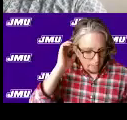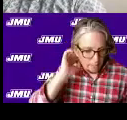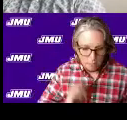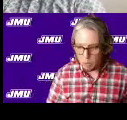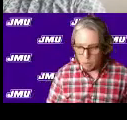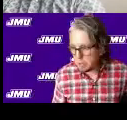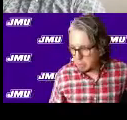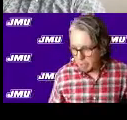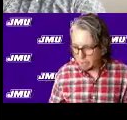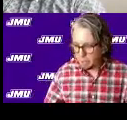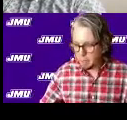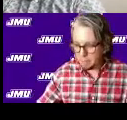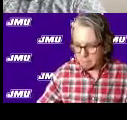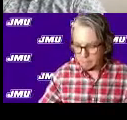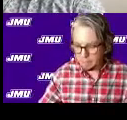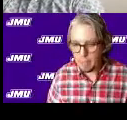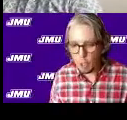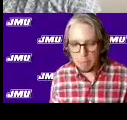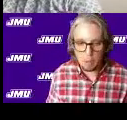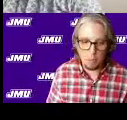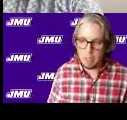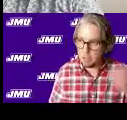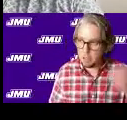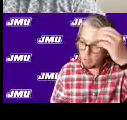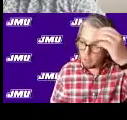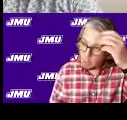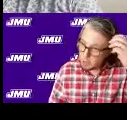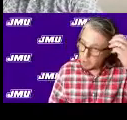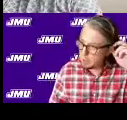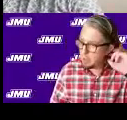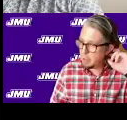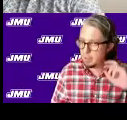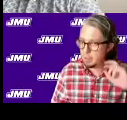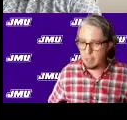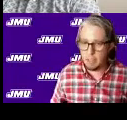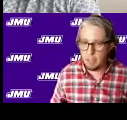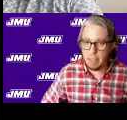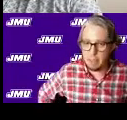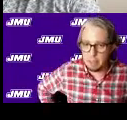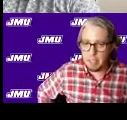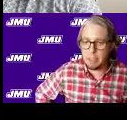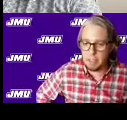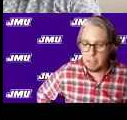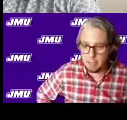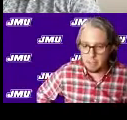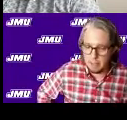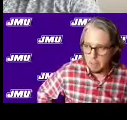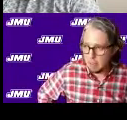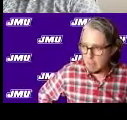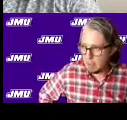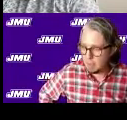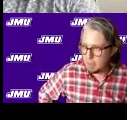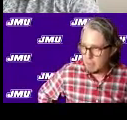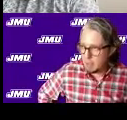that last question about helping too much is a great question. And I think the panelists nailed it. I think,